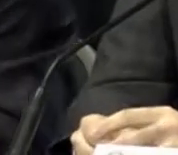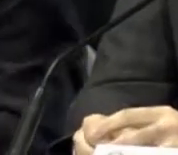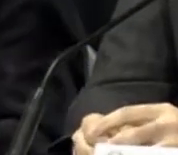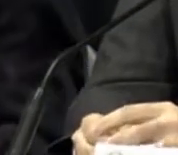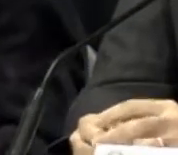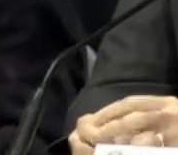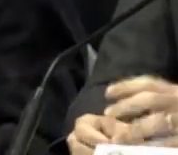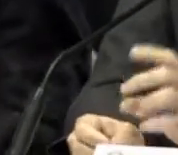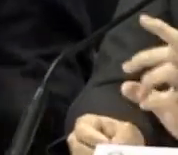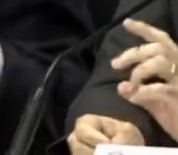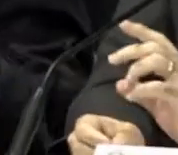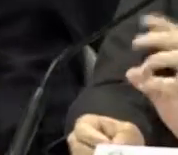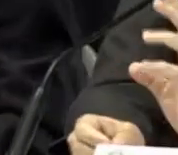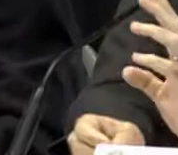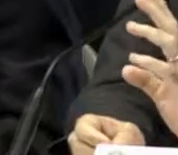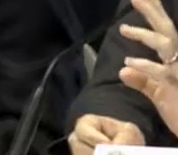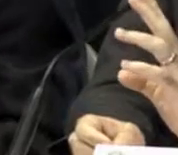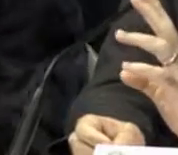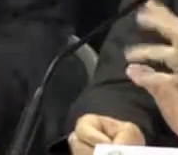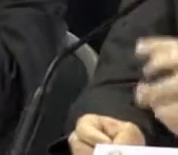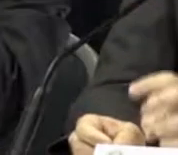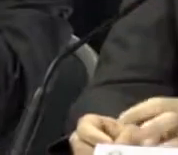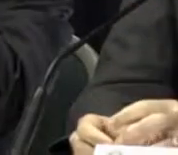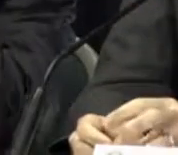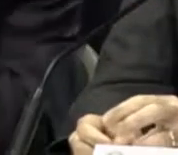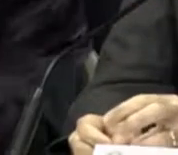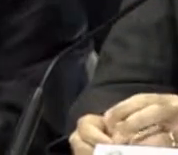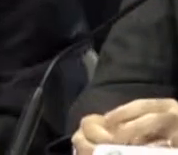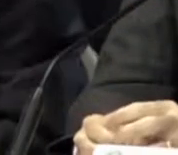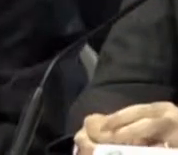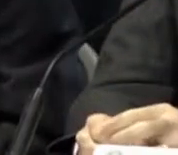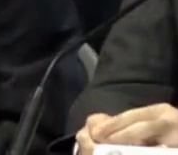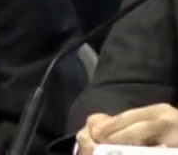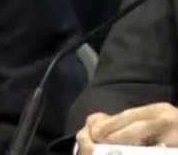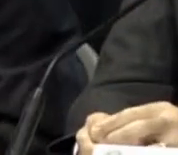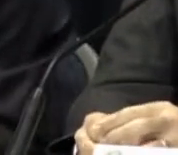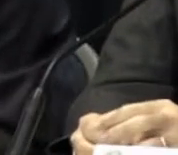make sure that you need the money before you come to me.